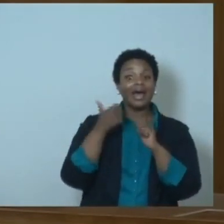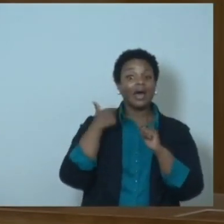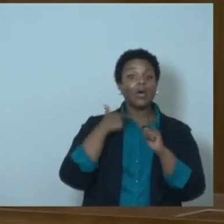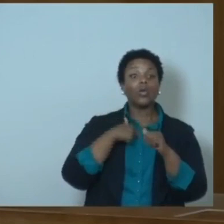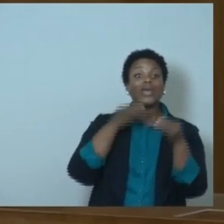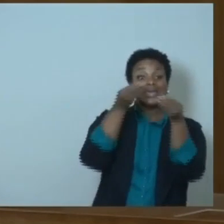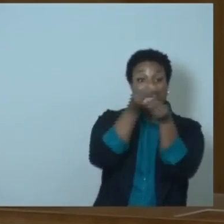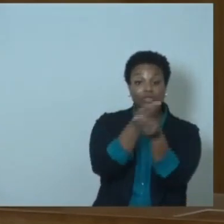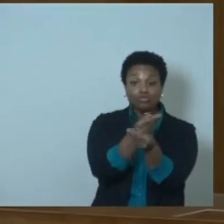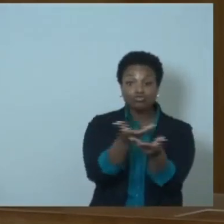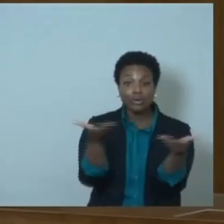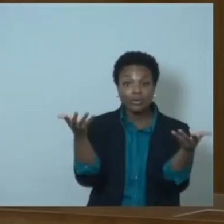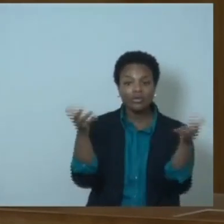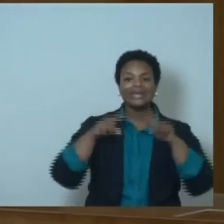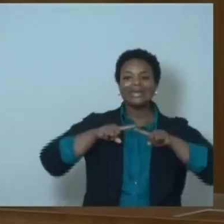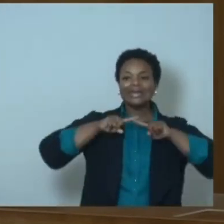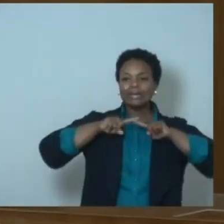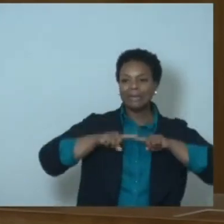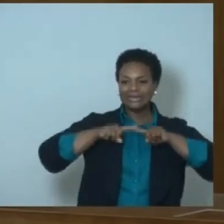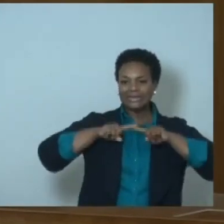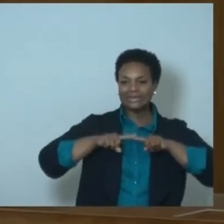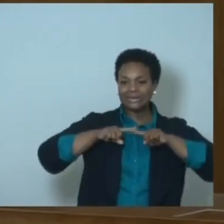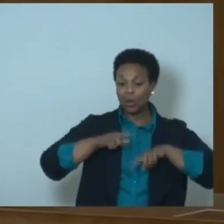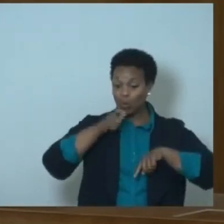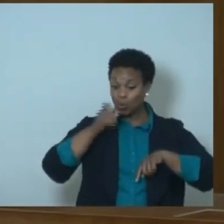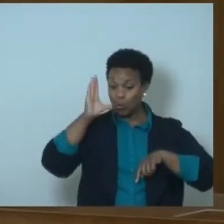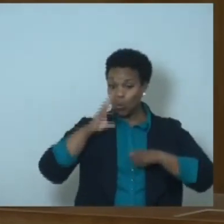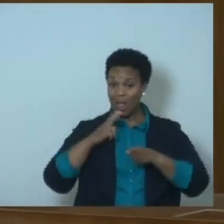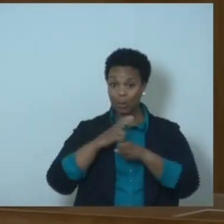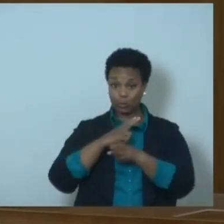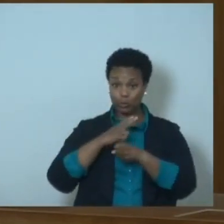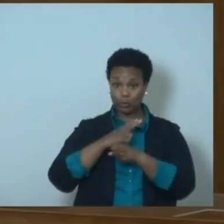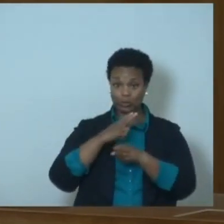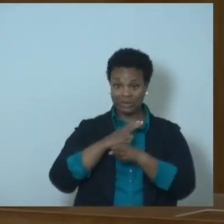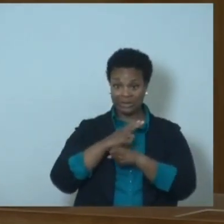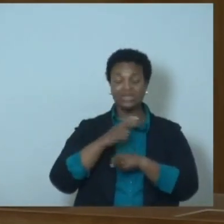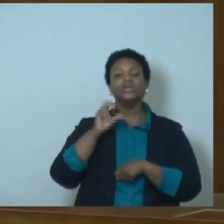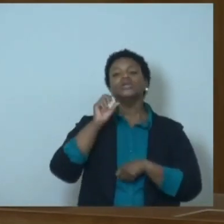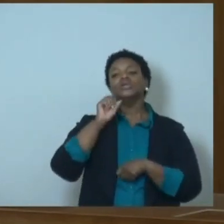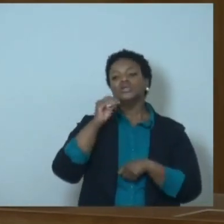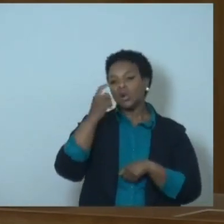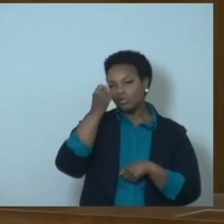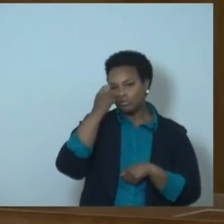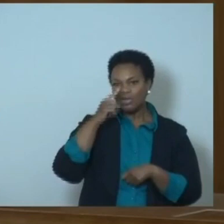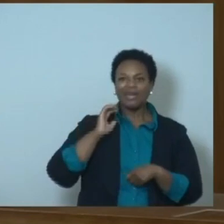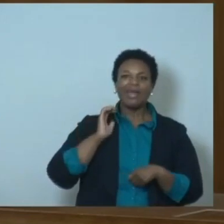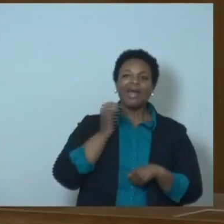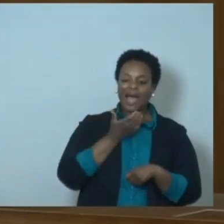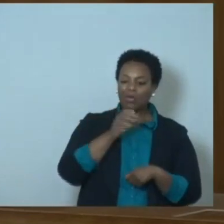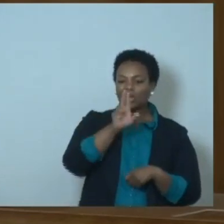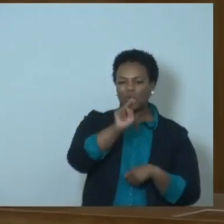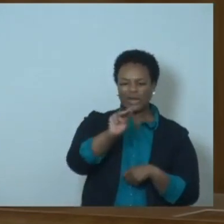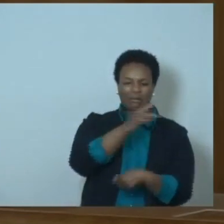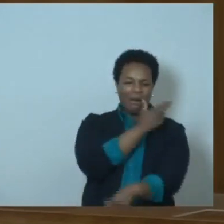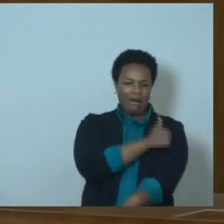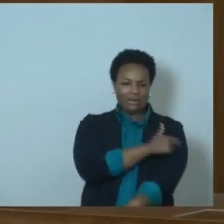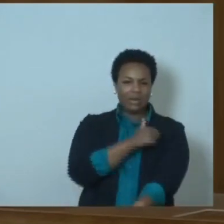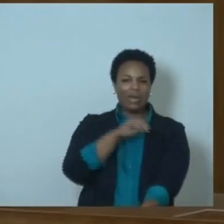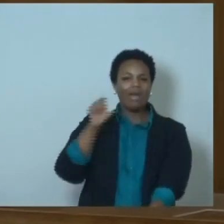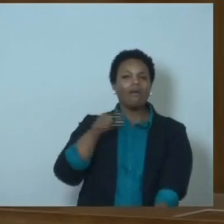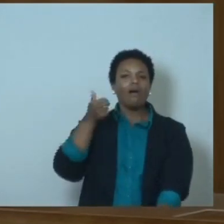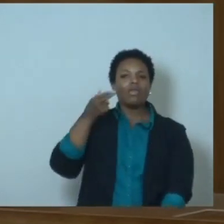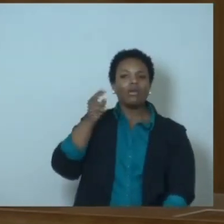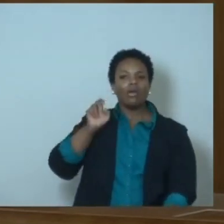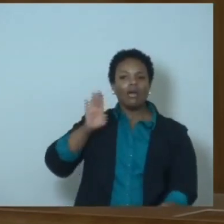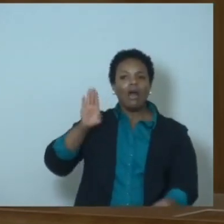And so our hub hospitals in particular, but also hospitals throughout the entire state have really gotten on board. I don't have data about whether it is